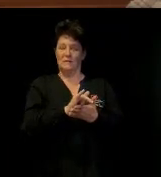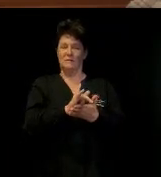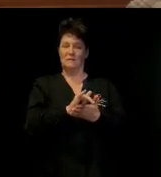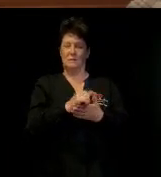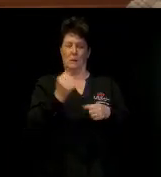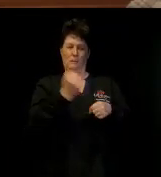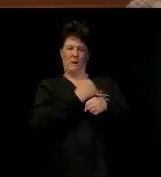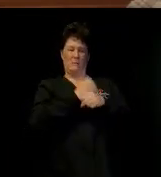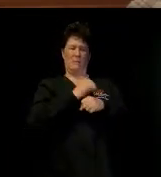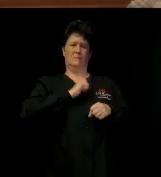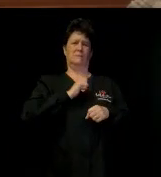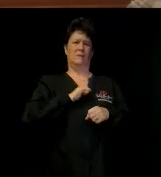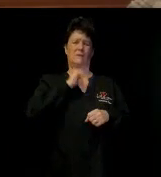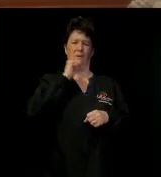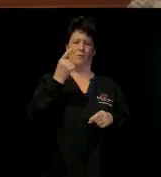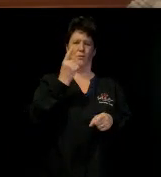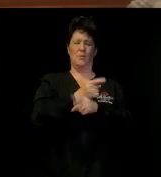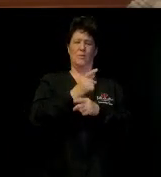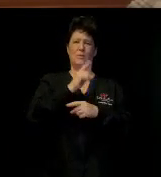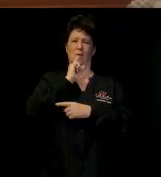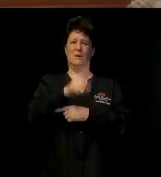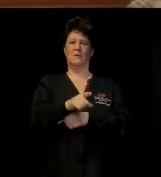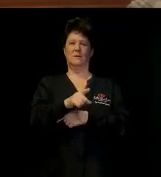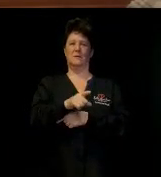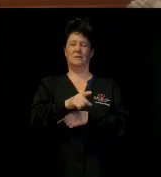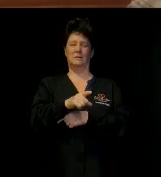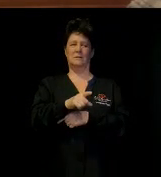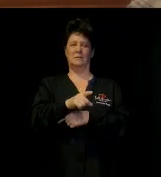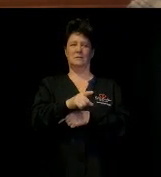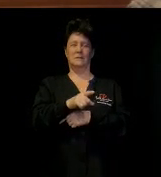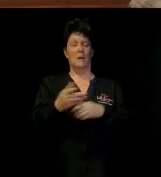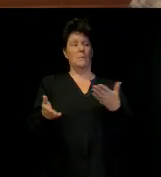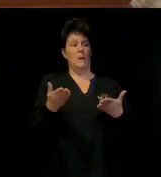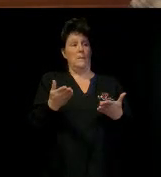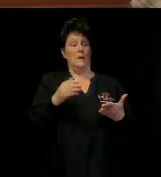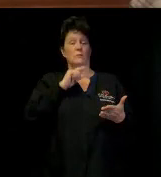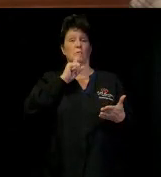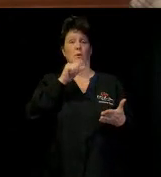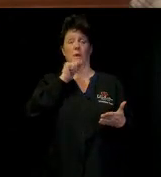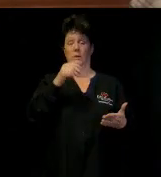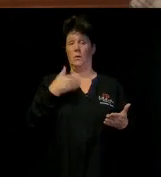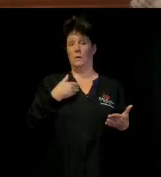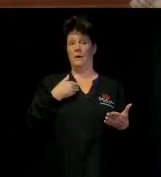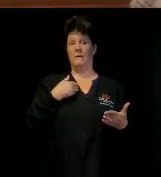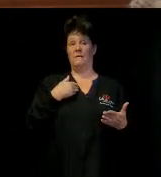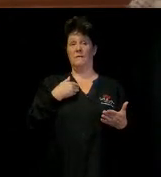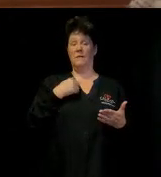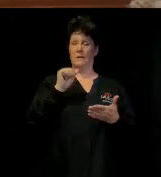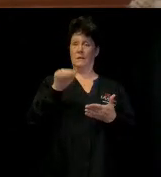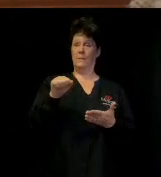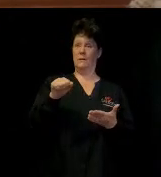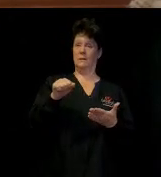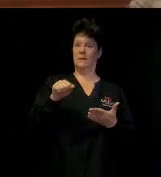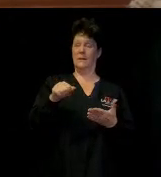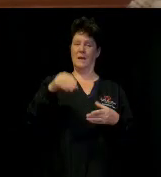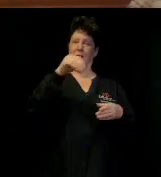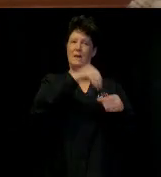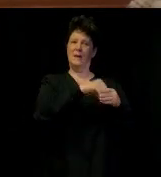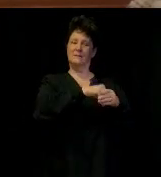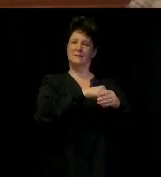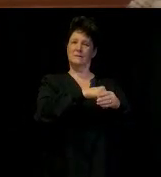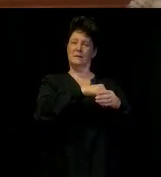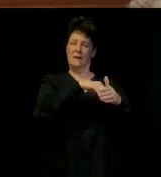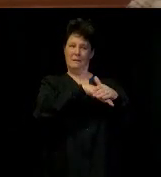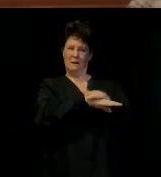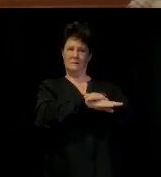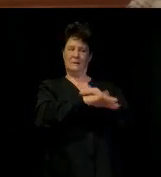moment. You didn't have the ability to access it then because of what you experienced, of what you're going through. But what you can do,